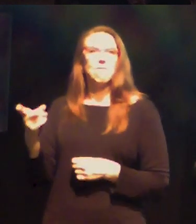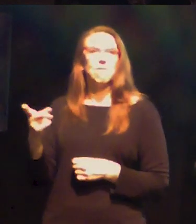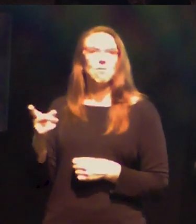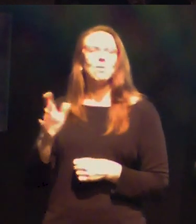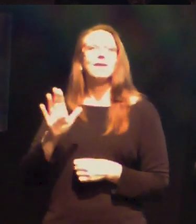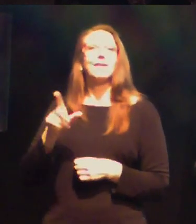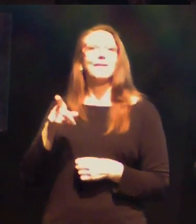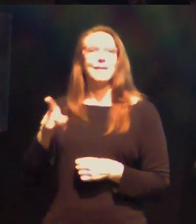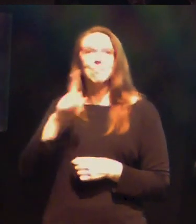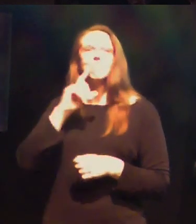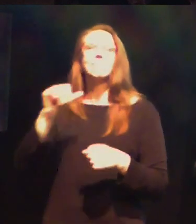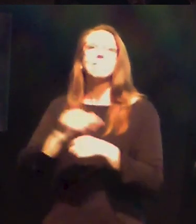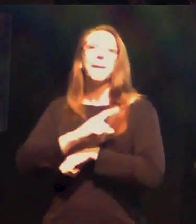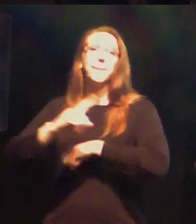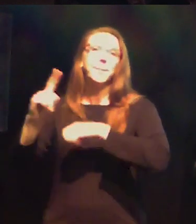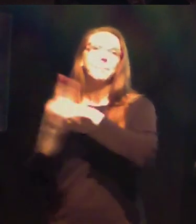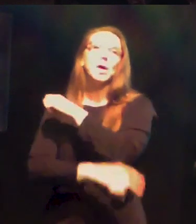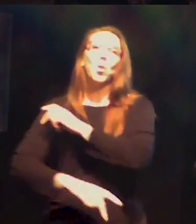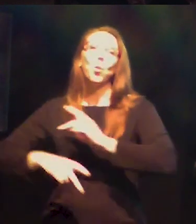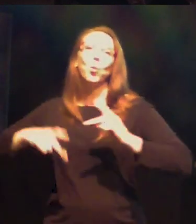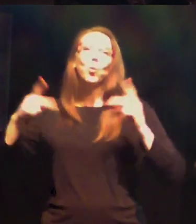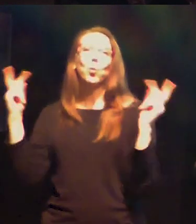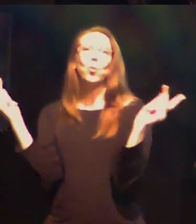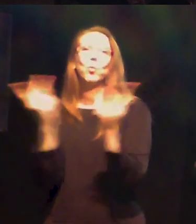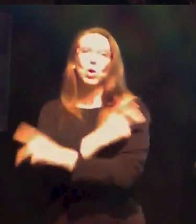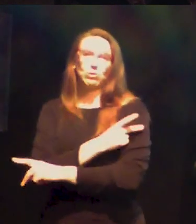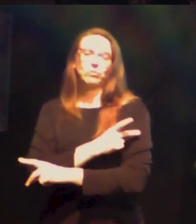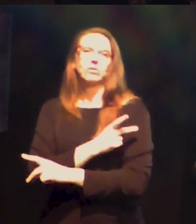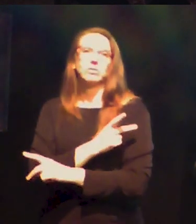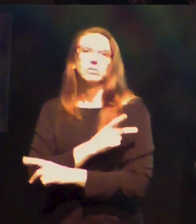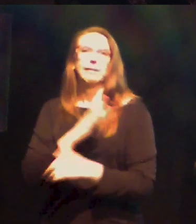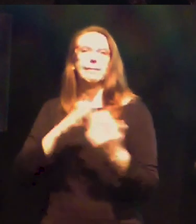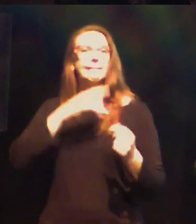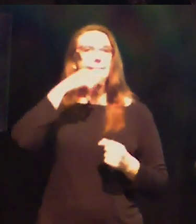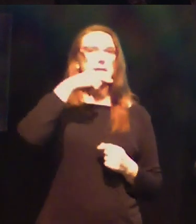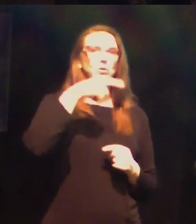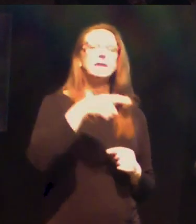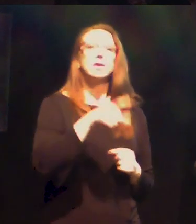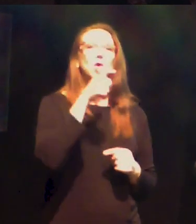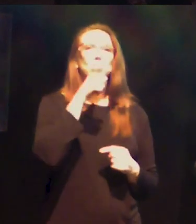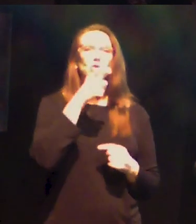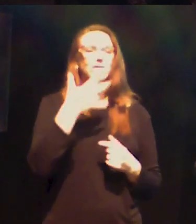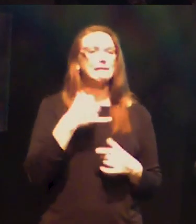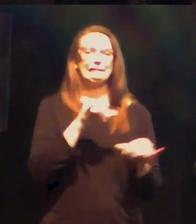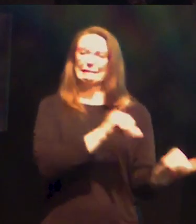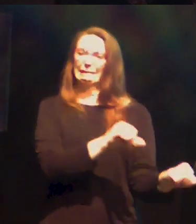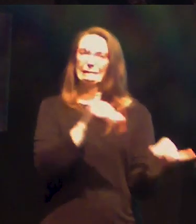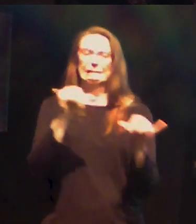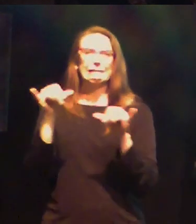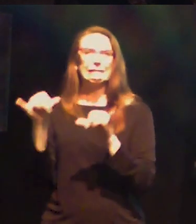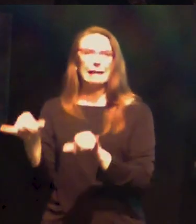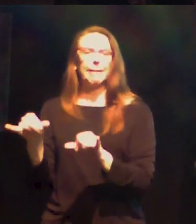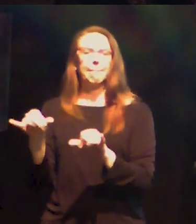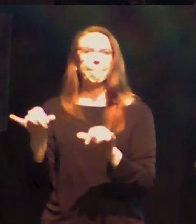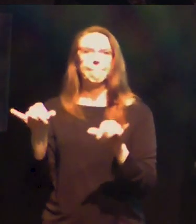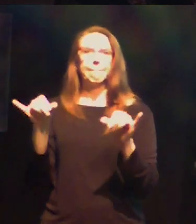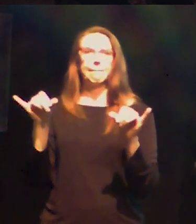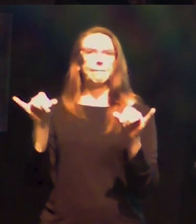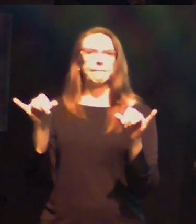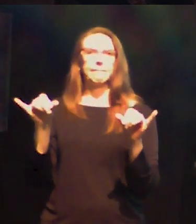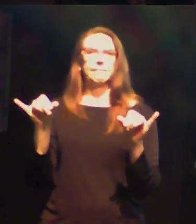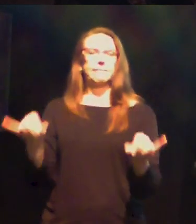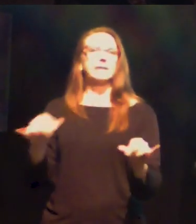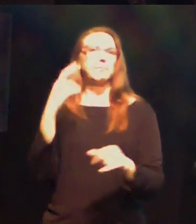they're actually punished worse than hearing people who have done the same, who are incarcerated